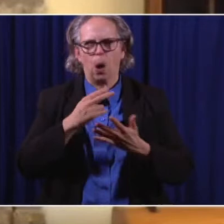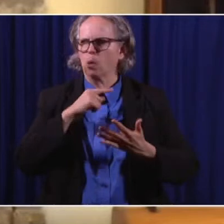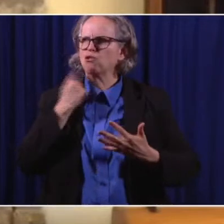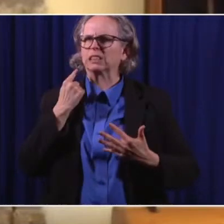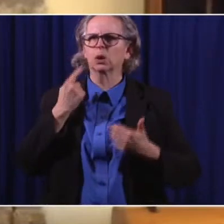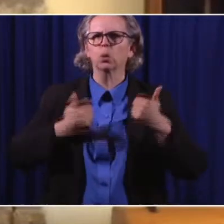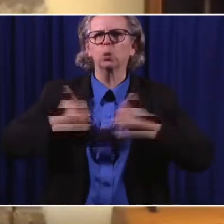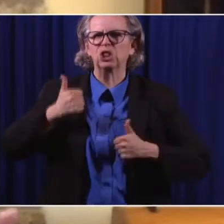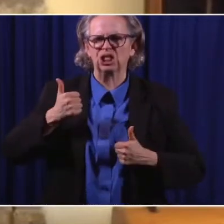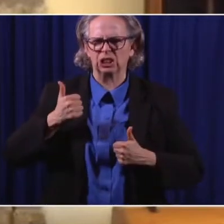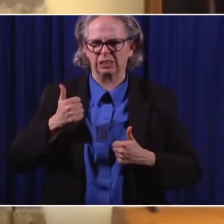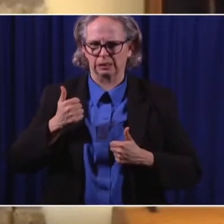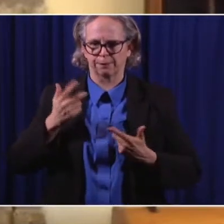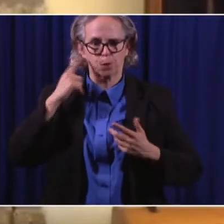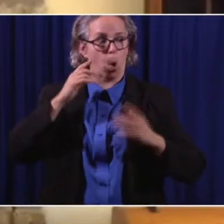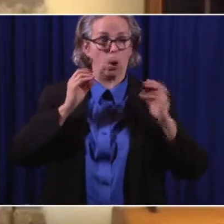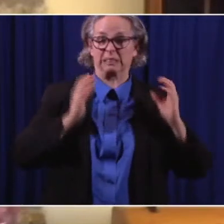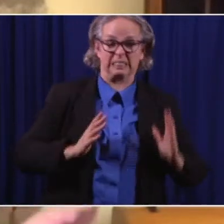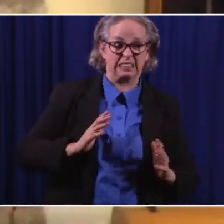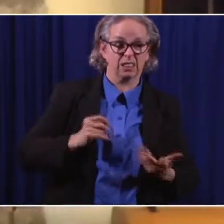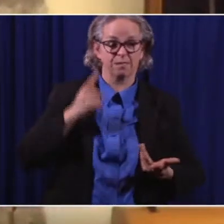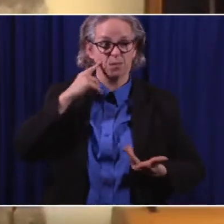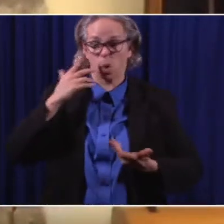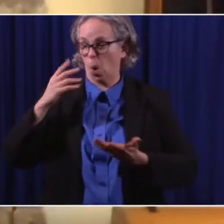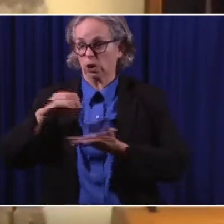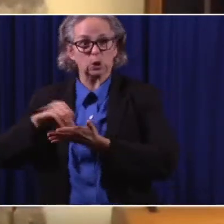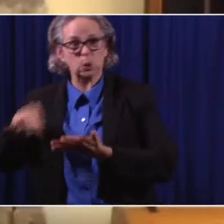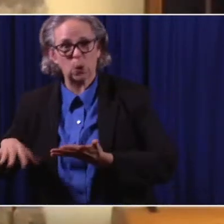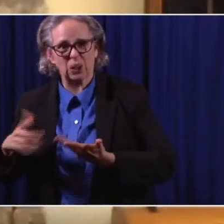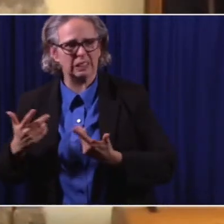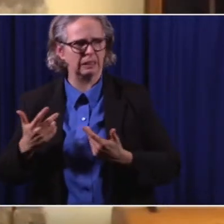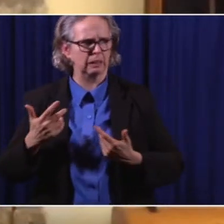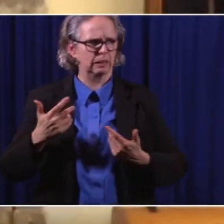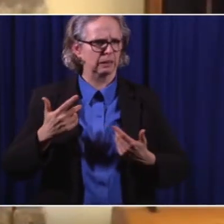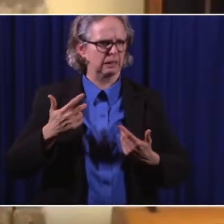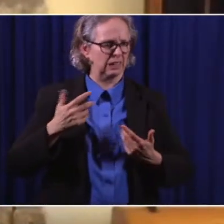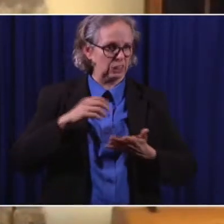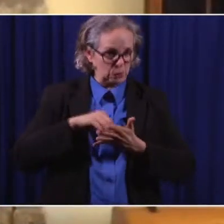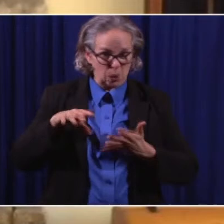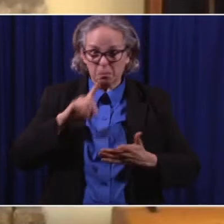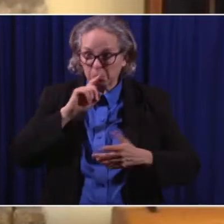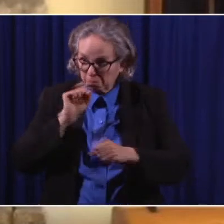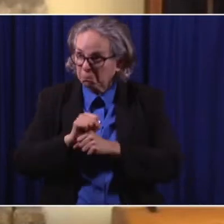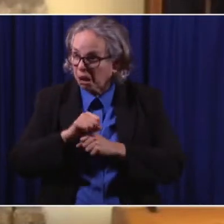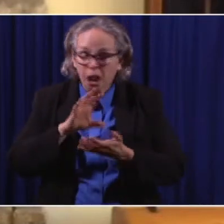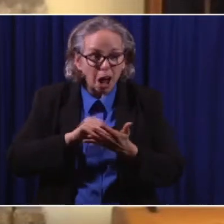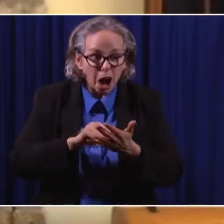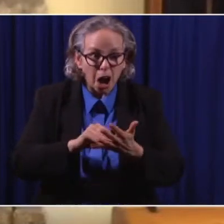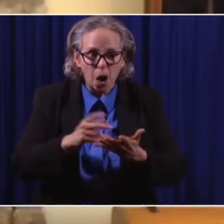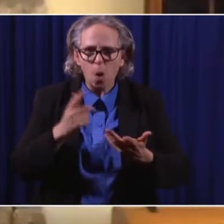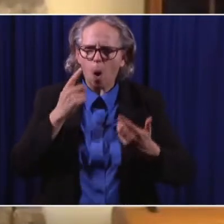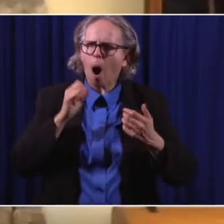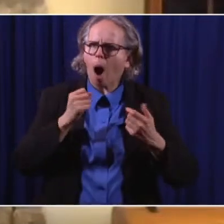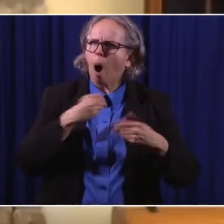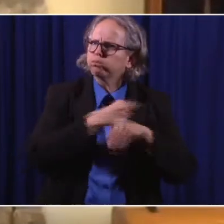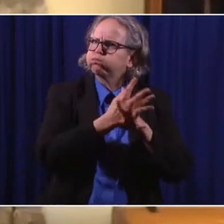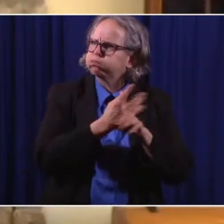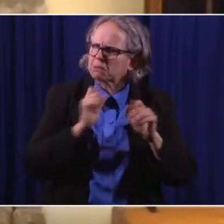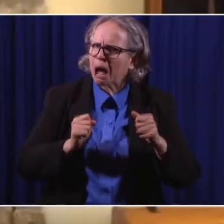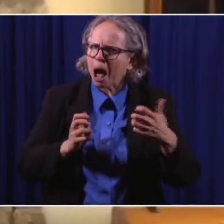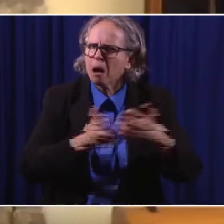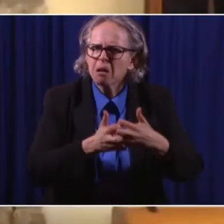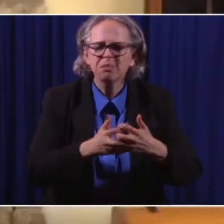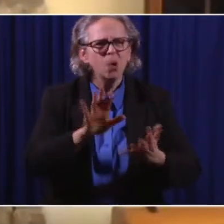got to figure out, how well are these students doing, or can they do remotely? How well can they do